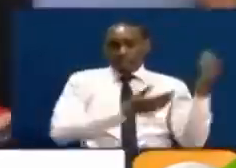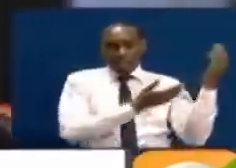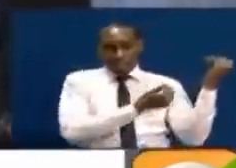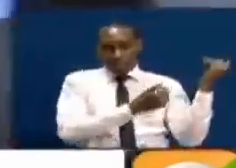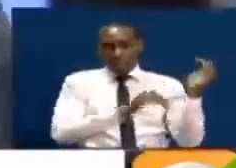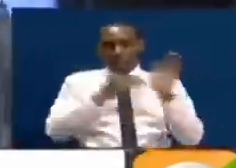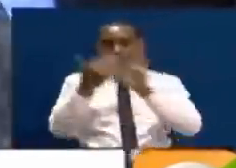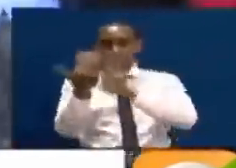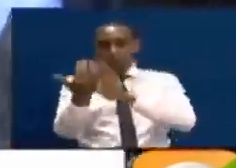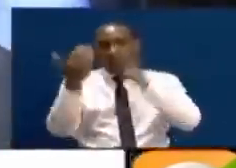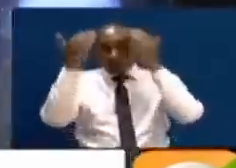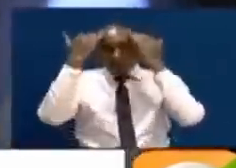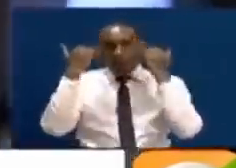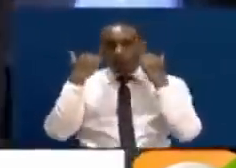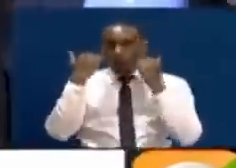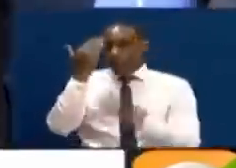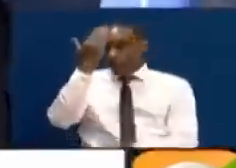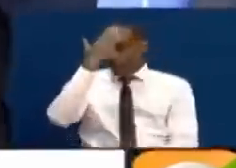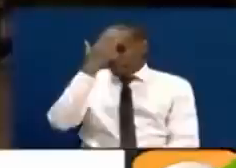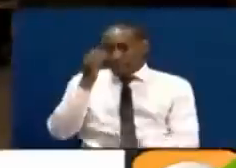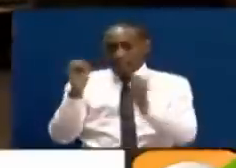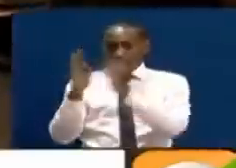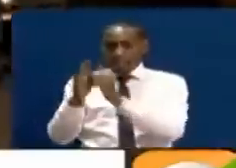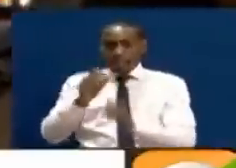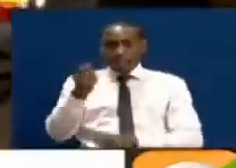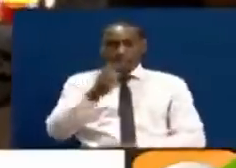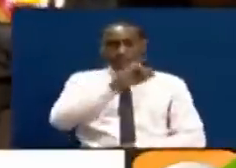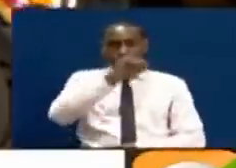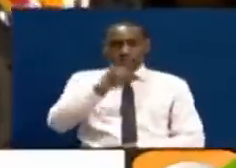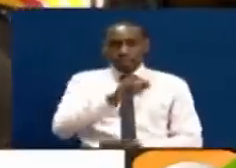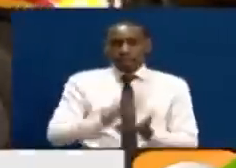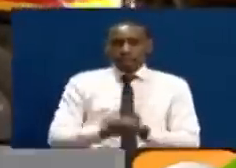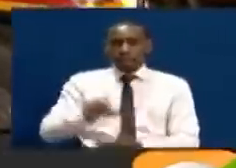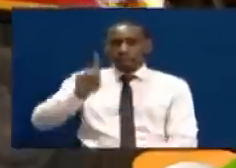on Monday, 13th January. Dorcas Wangira, Citizen TV, Nairobi.